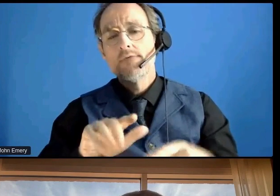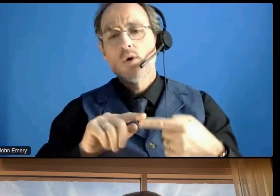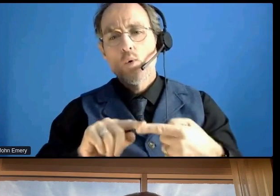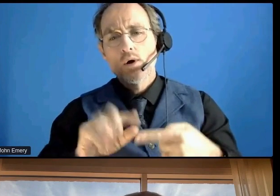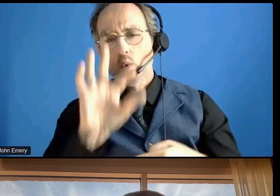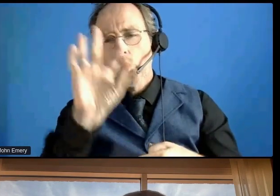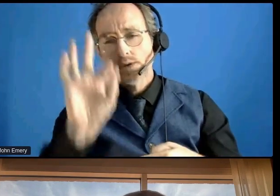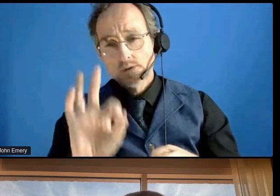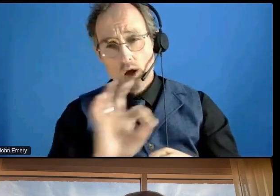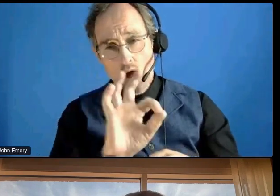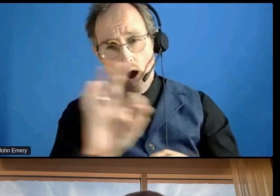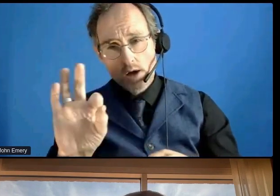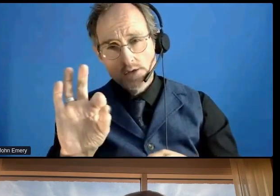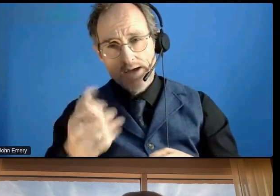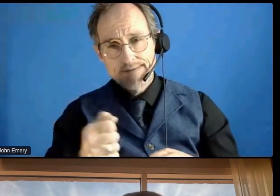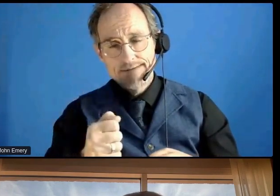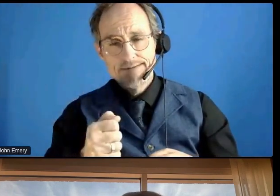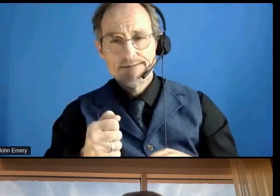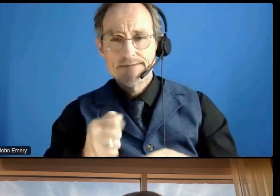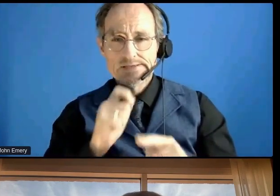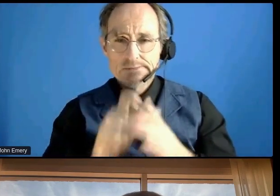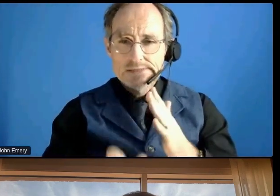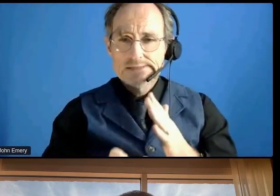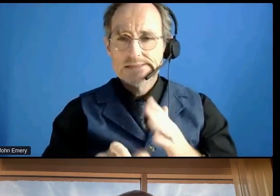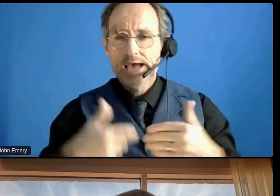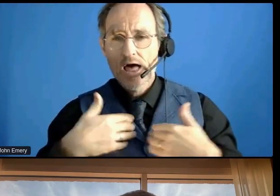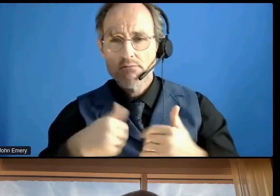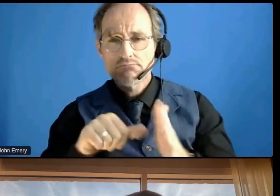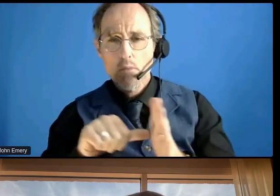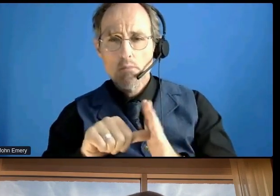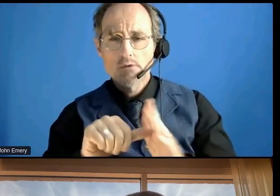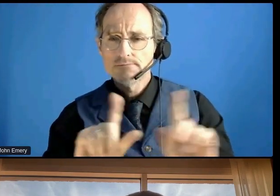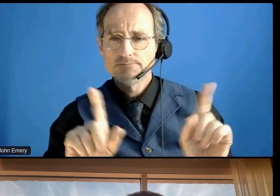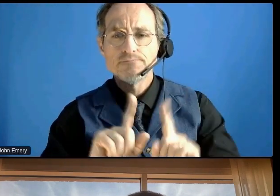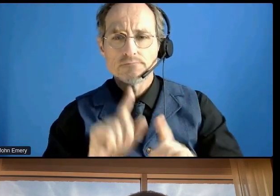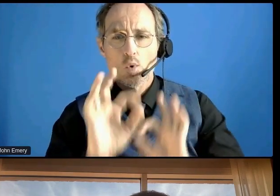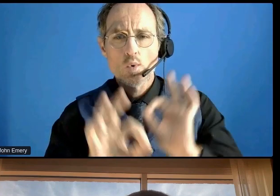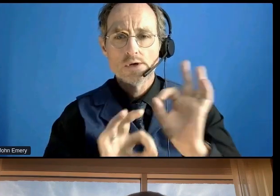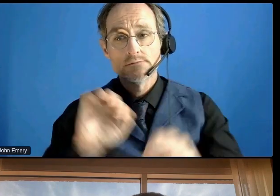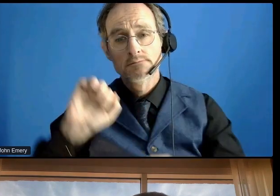those kind of initiatives and how many people are engaging with those that really show